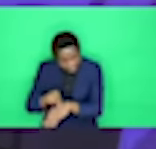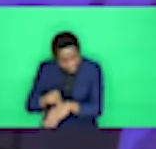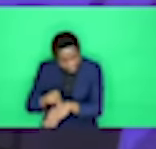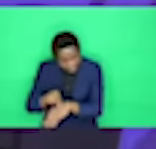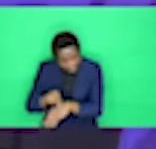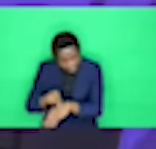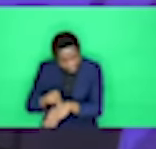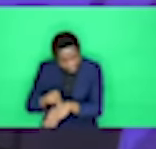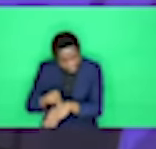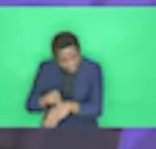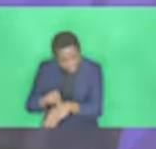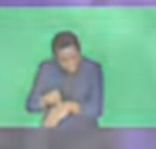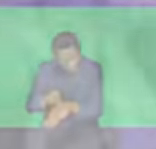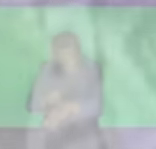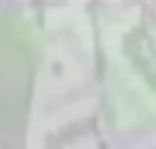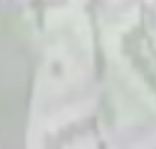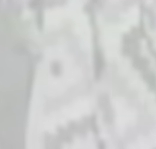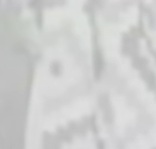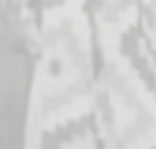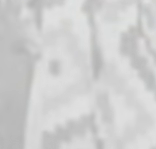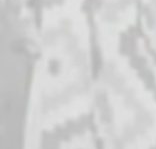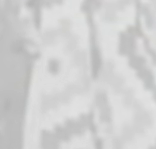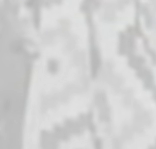is concerned?